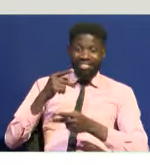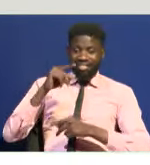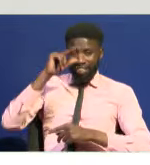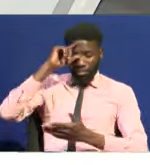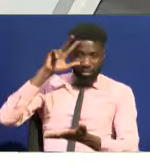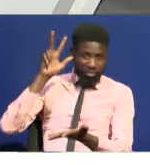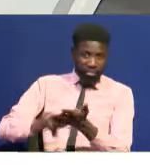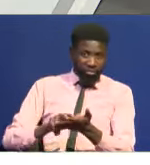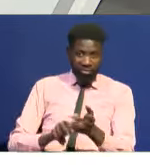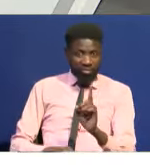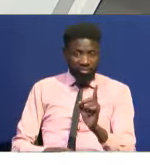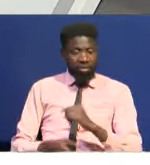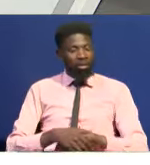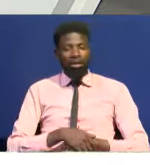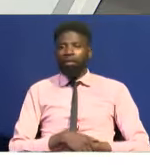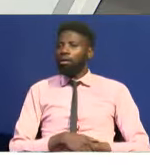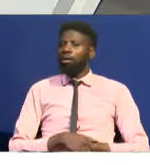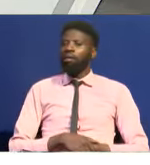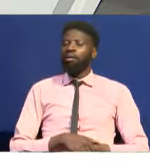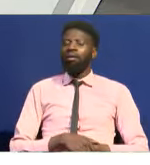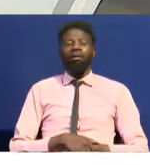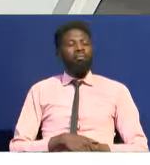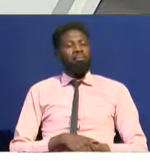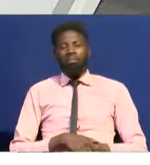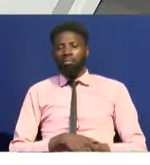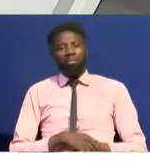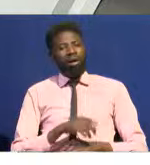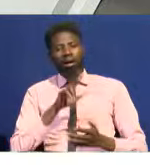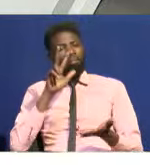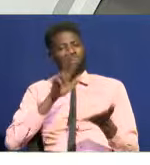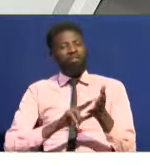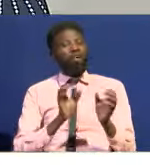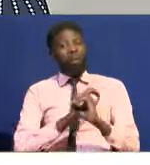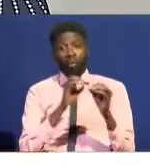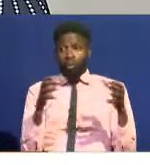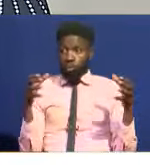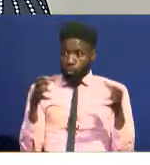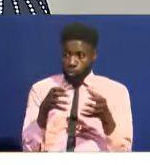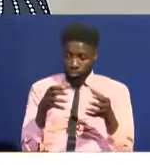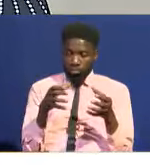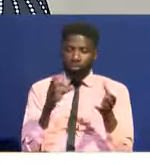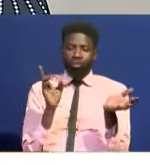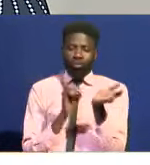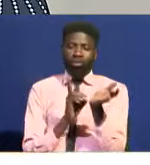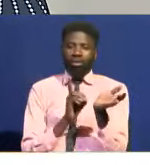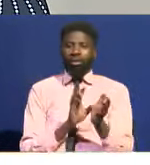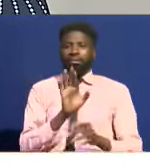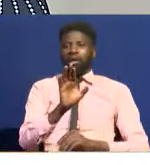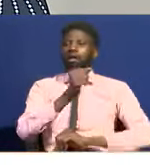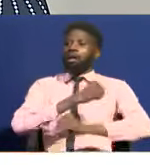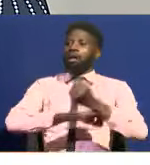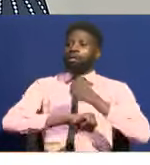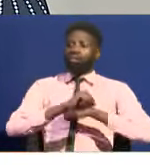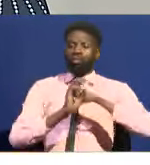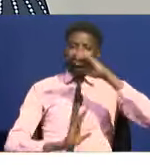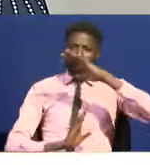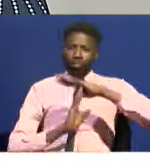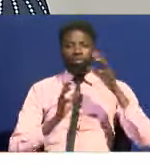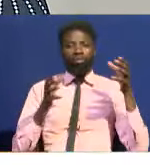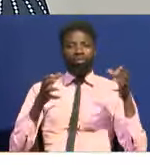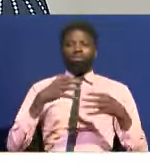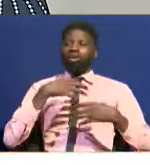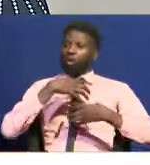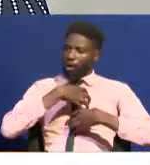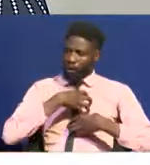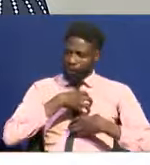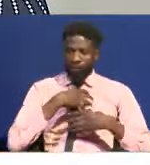is done in formal setups. It is being practiced by medics. Okay. Especially the retirees.